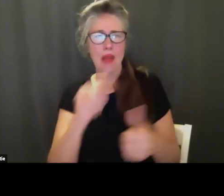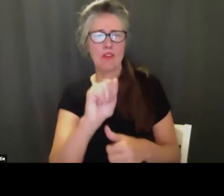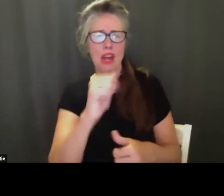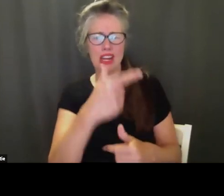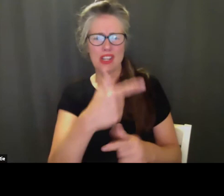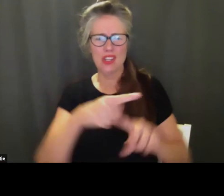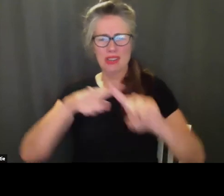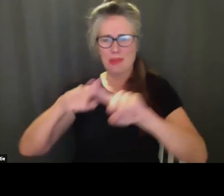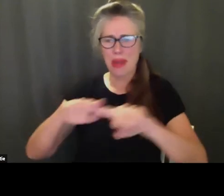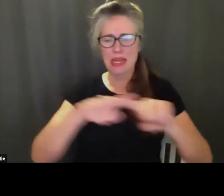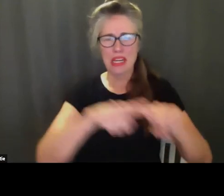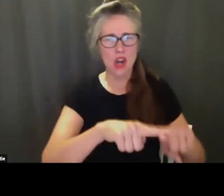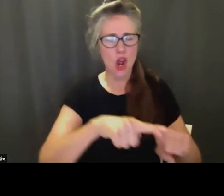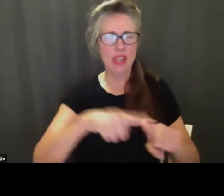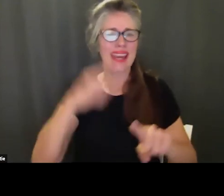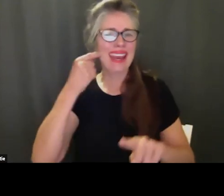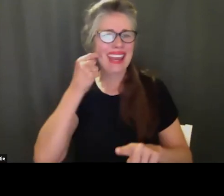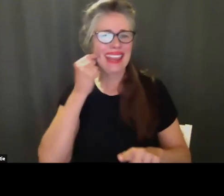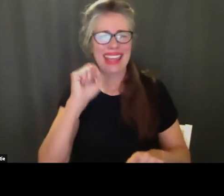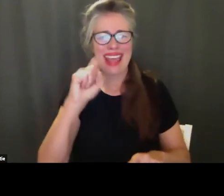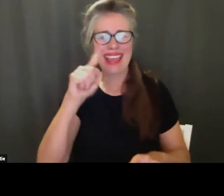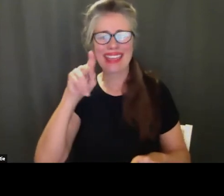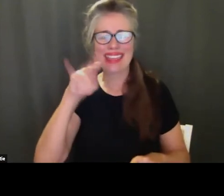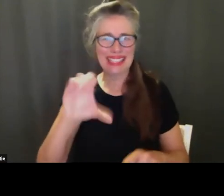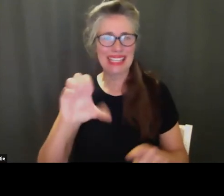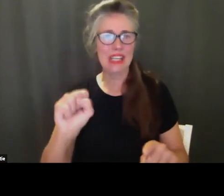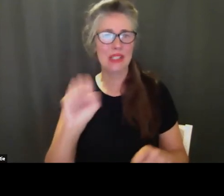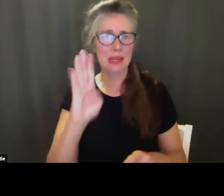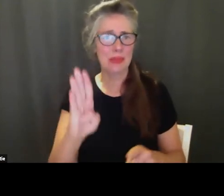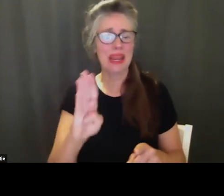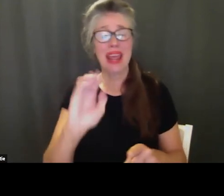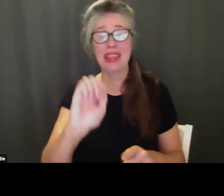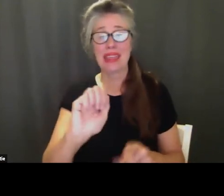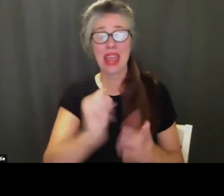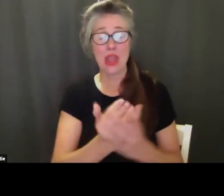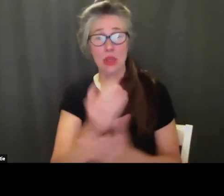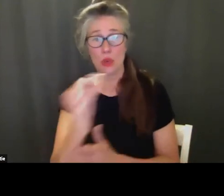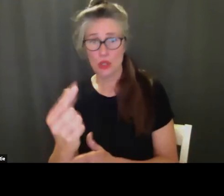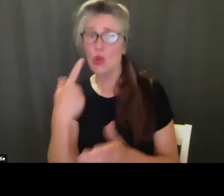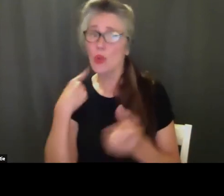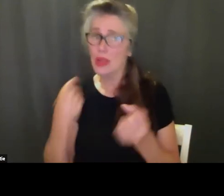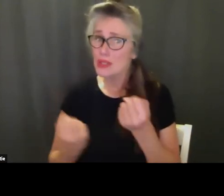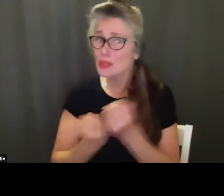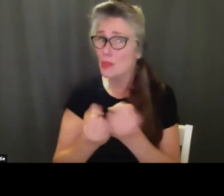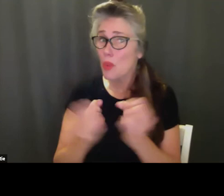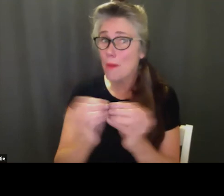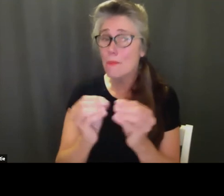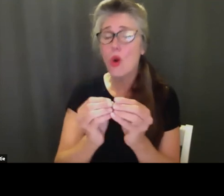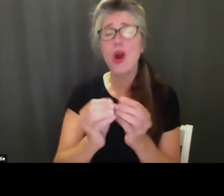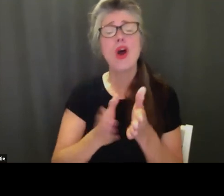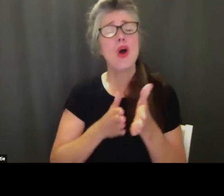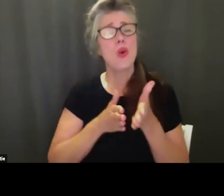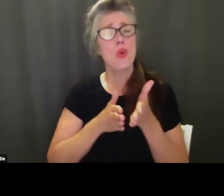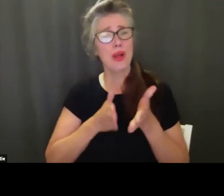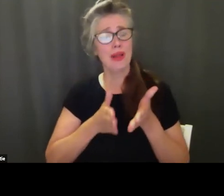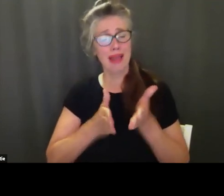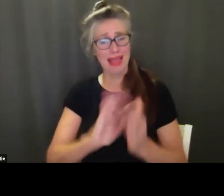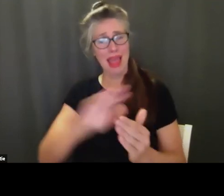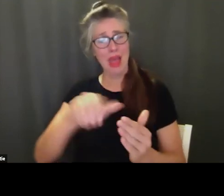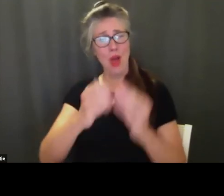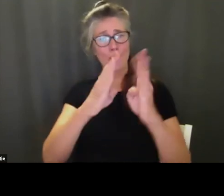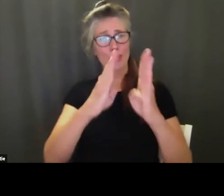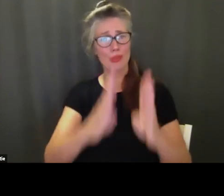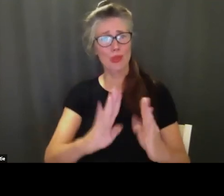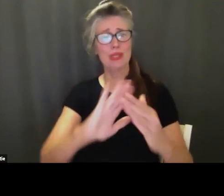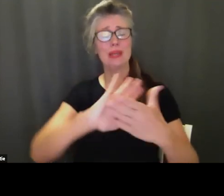at SBUSD. An A through G requirement with the proper support will allow for all students to be successful, and it will put